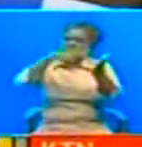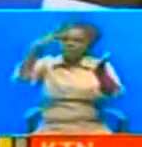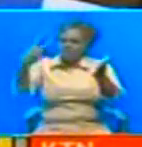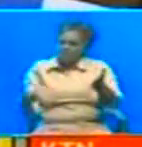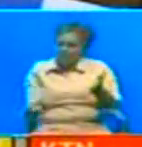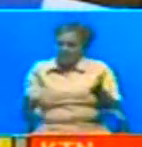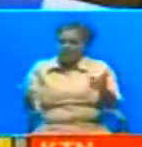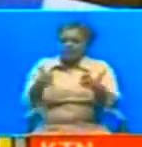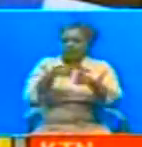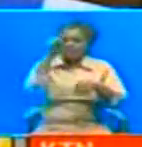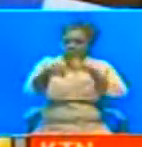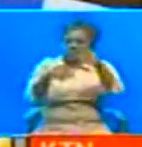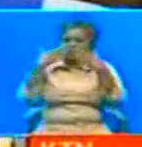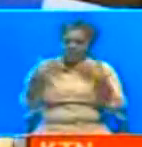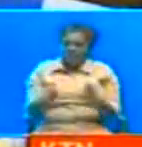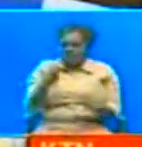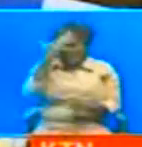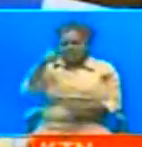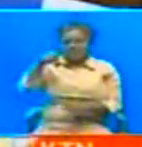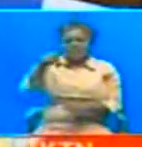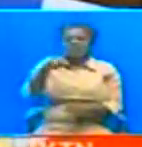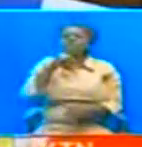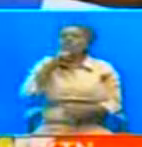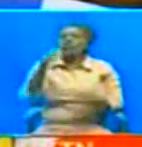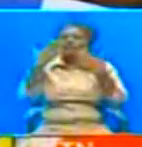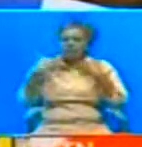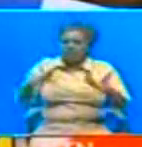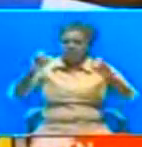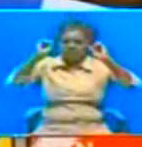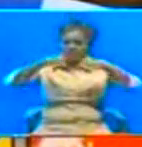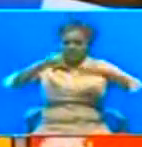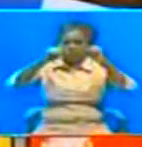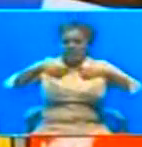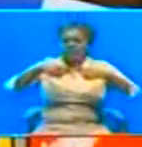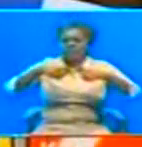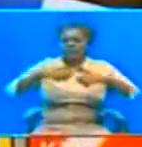also we have sued the unions because they have not exhausted the laid down machineries.